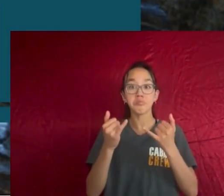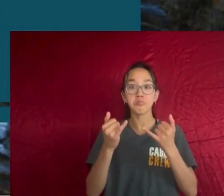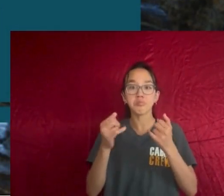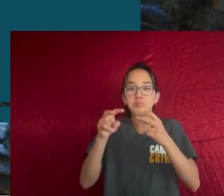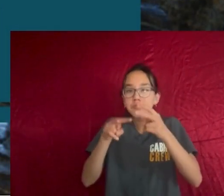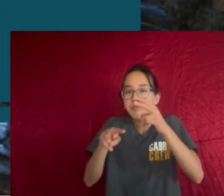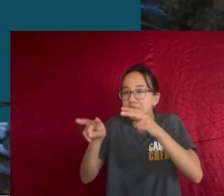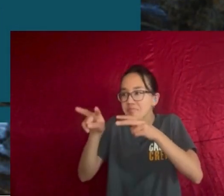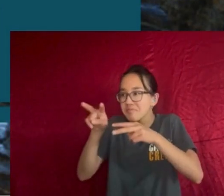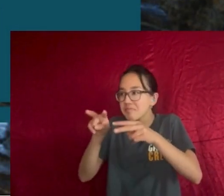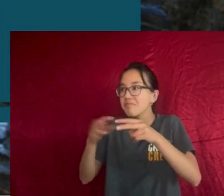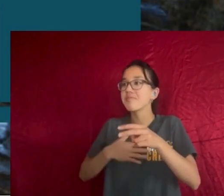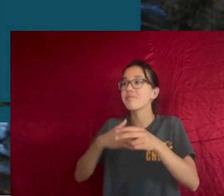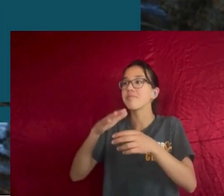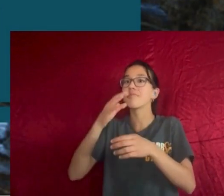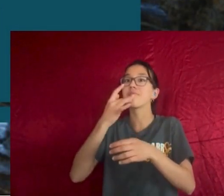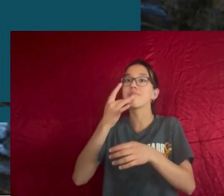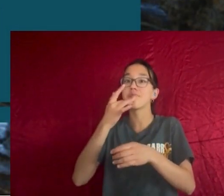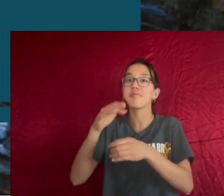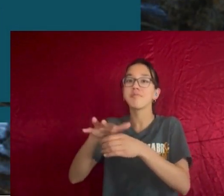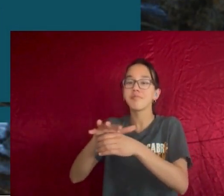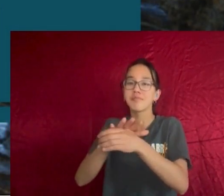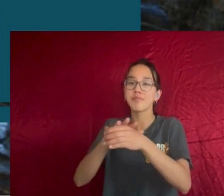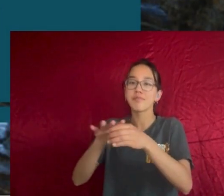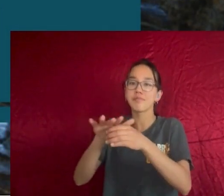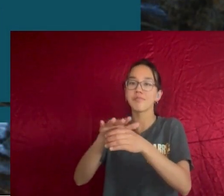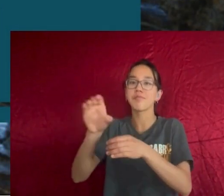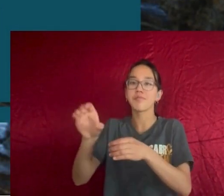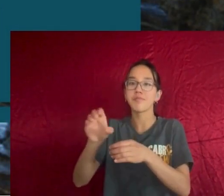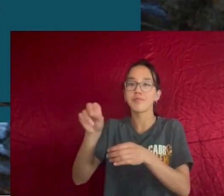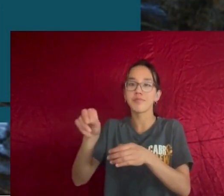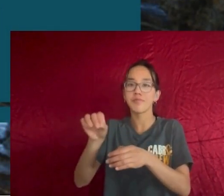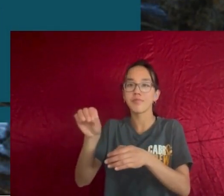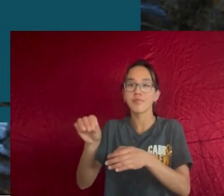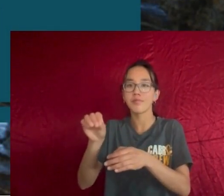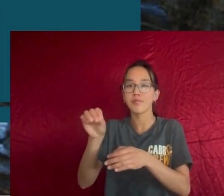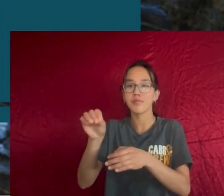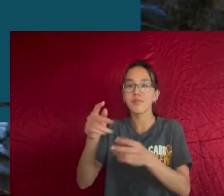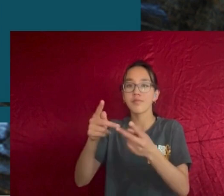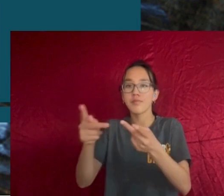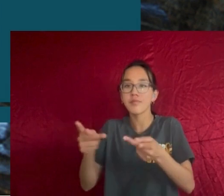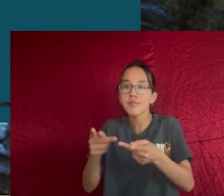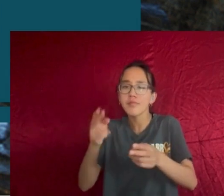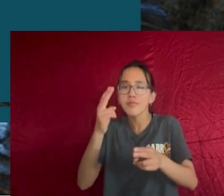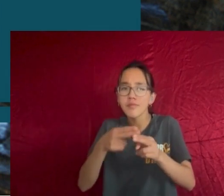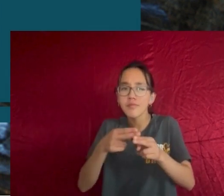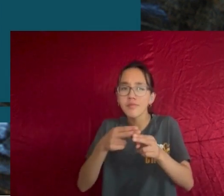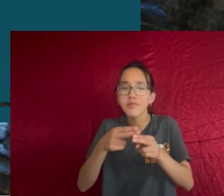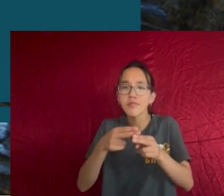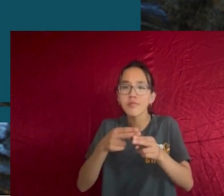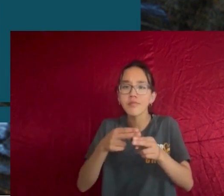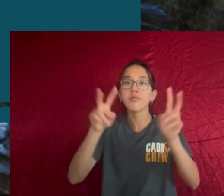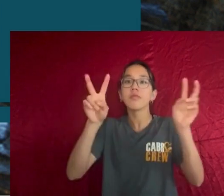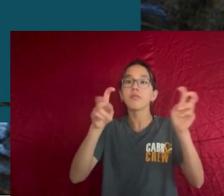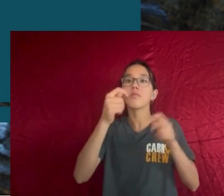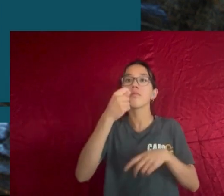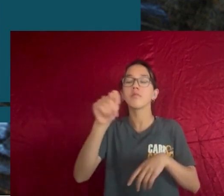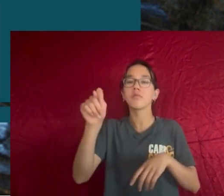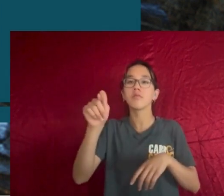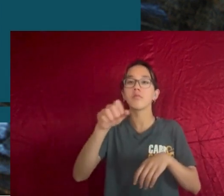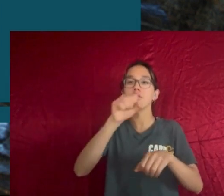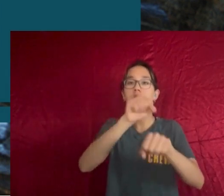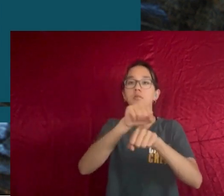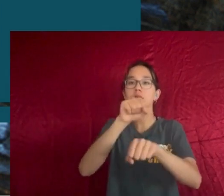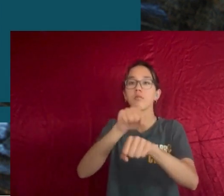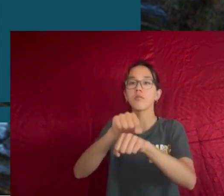We will be exploring one of my favorite parts of Cabrillo National Monument. It's a place called